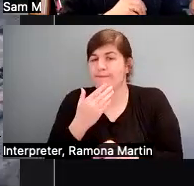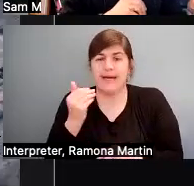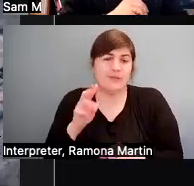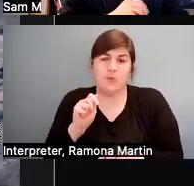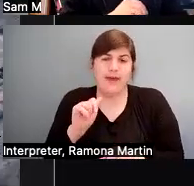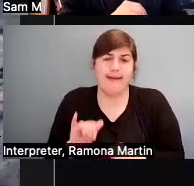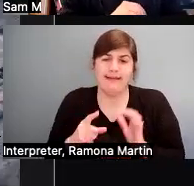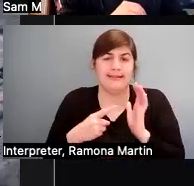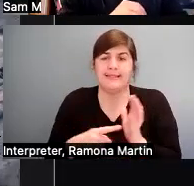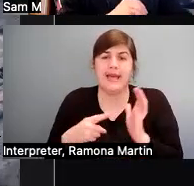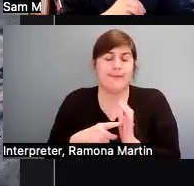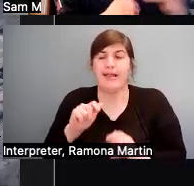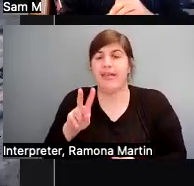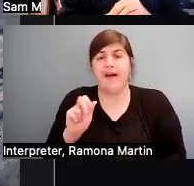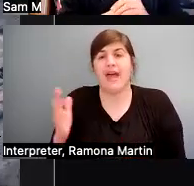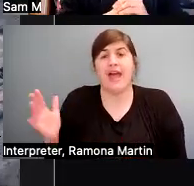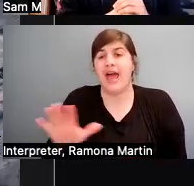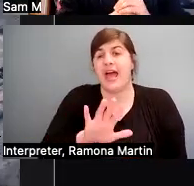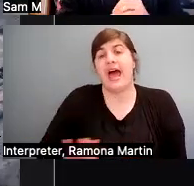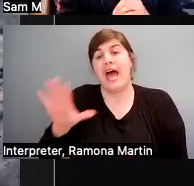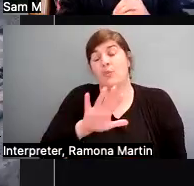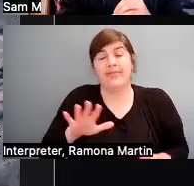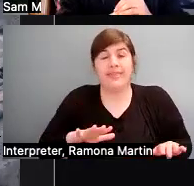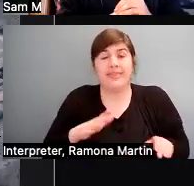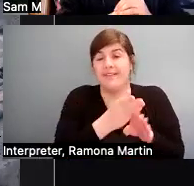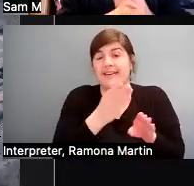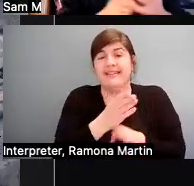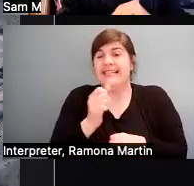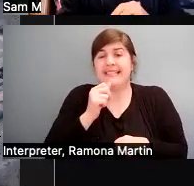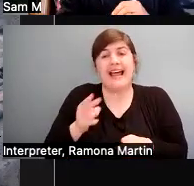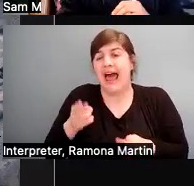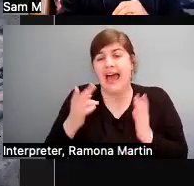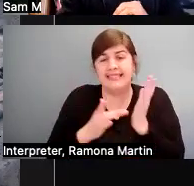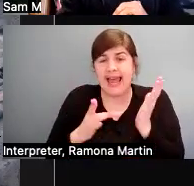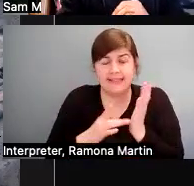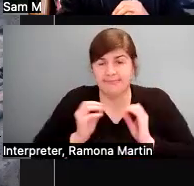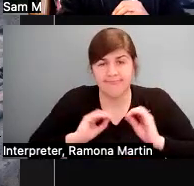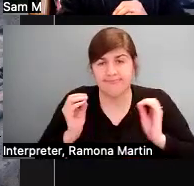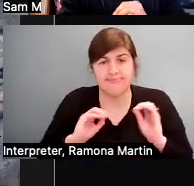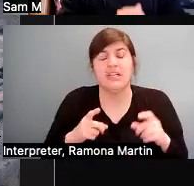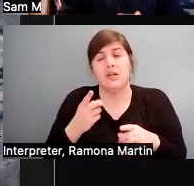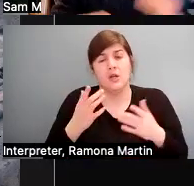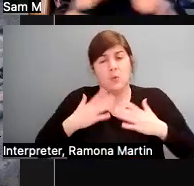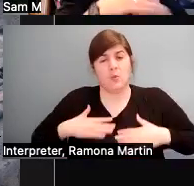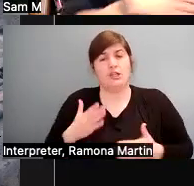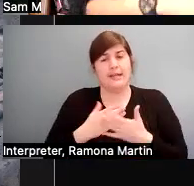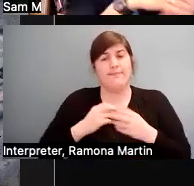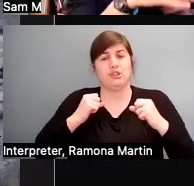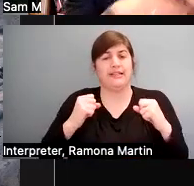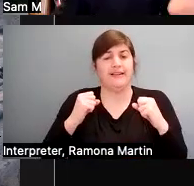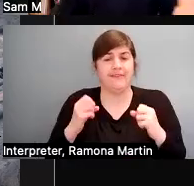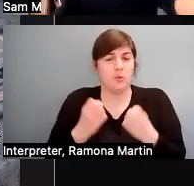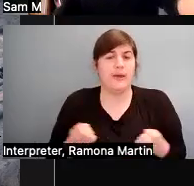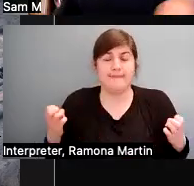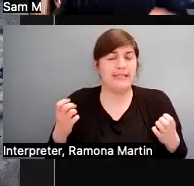sample lavas in the field, is literally, it's not high tech, it's wear some protective equipment, have something that